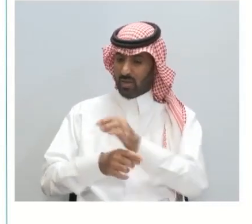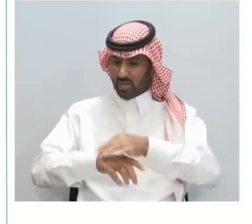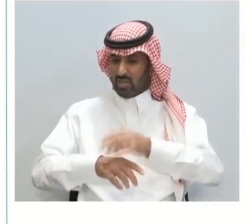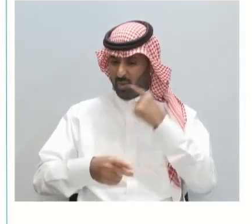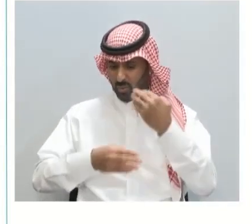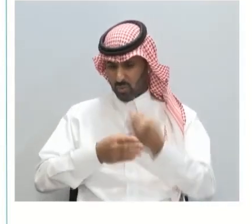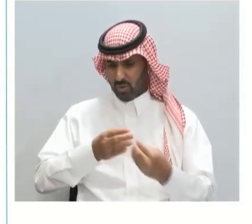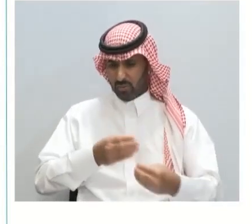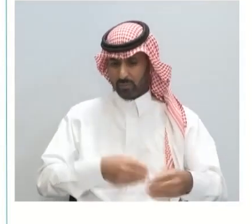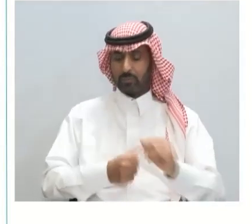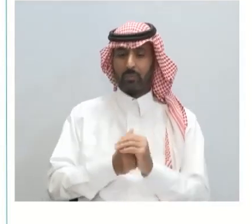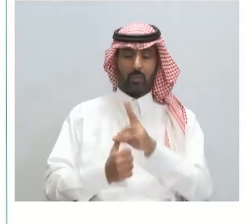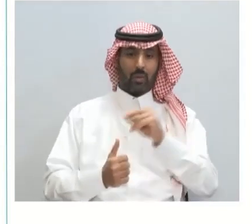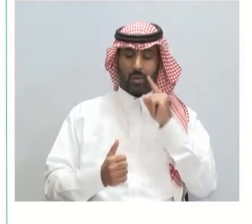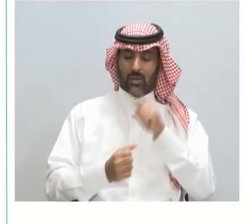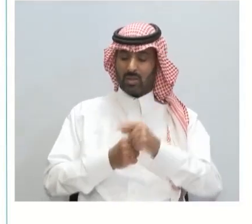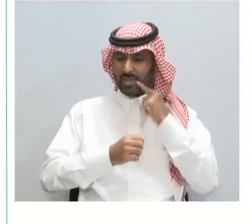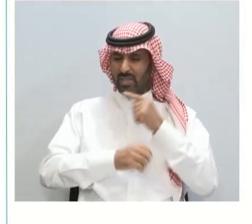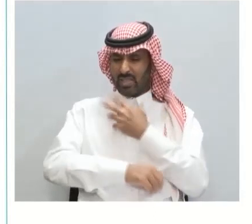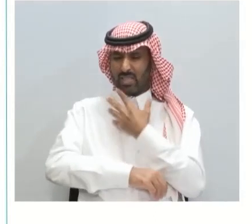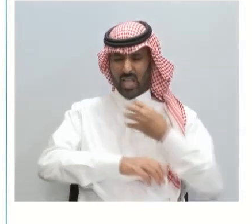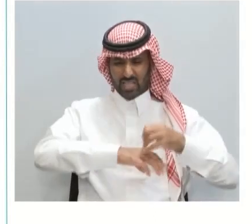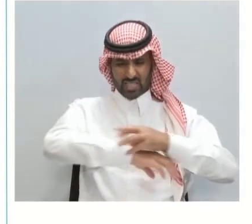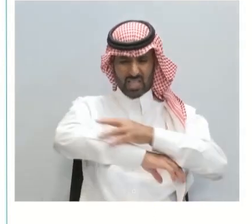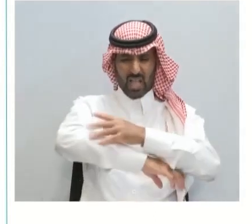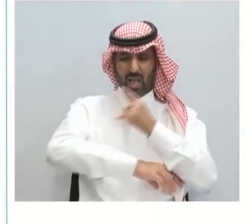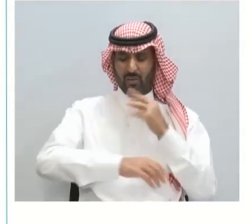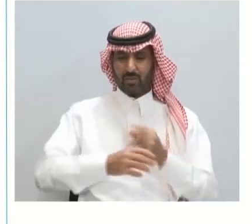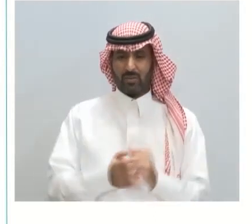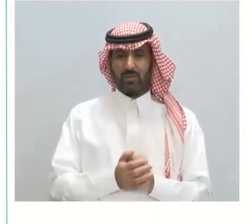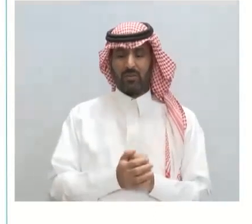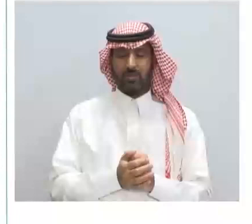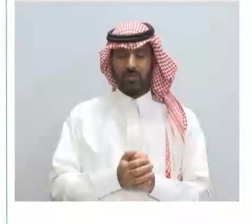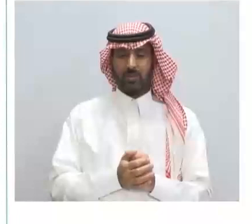inherited disease, like certain cancers or Alzheimer's disease.